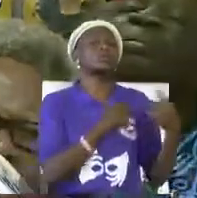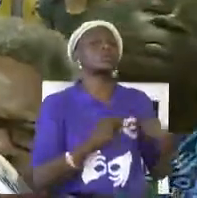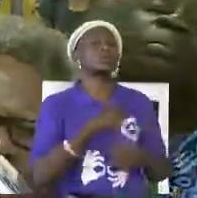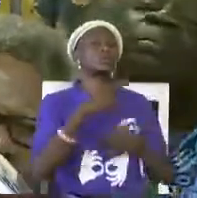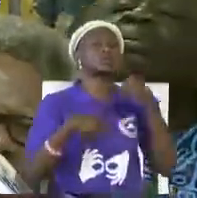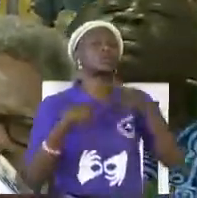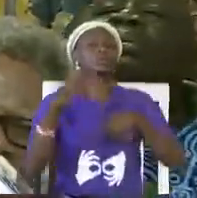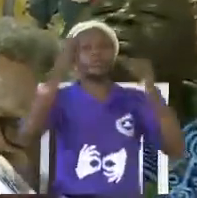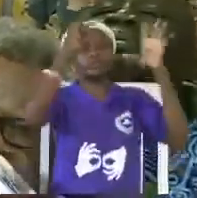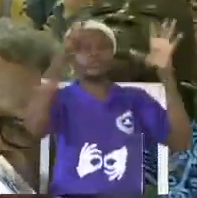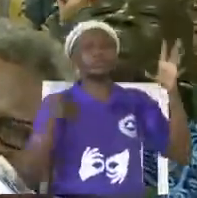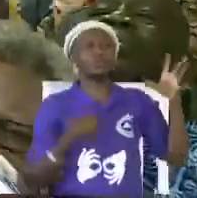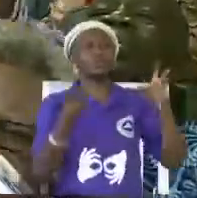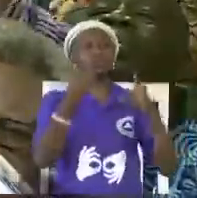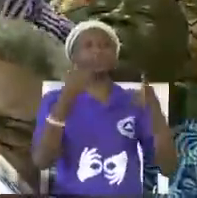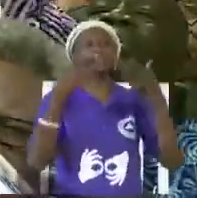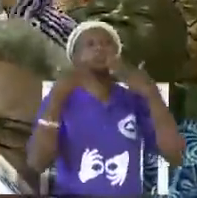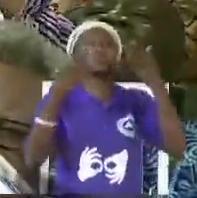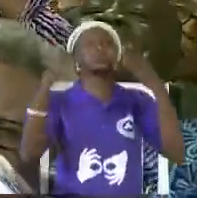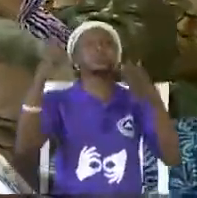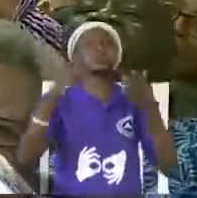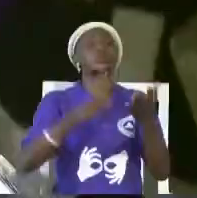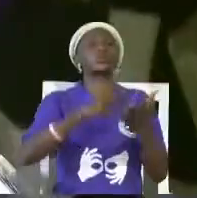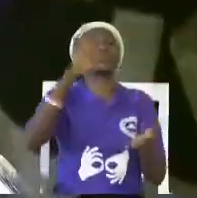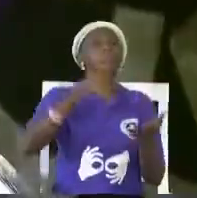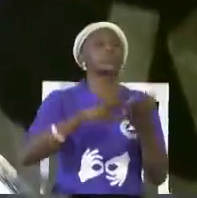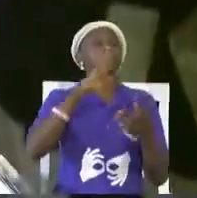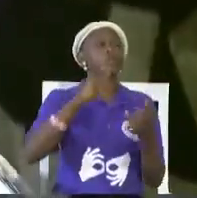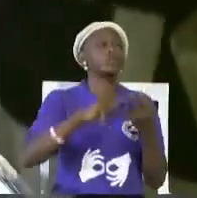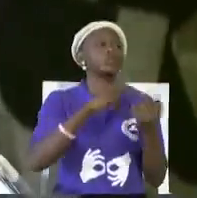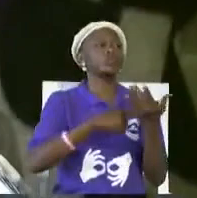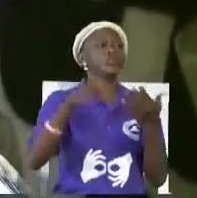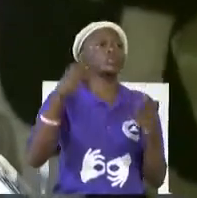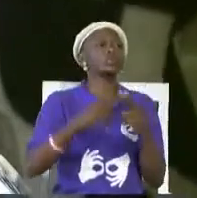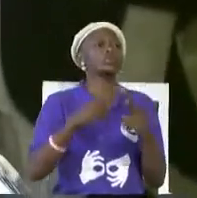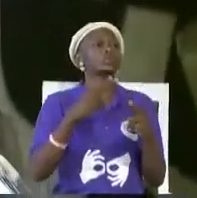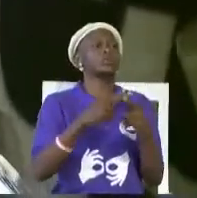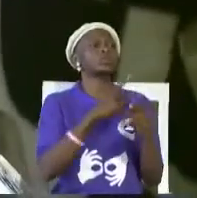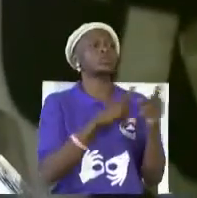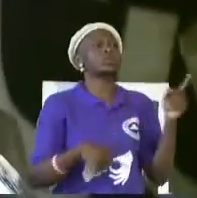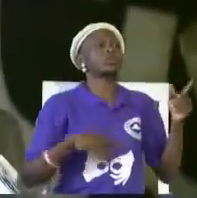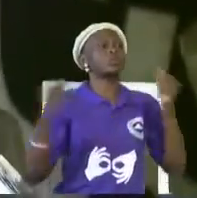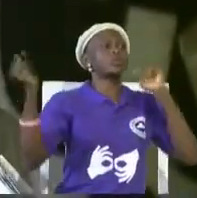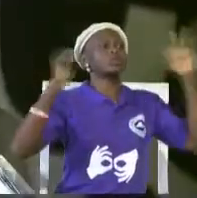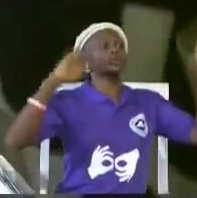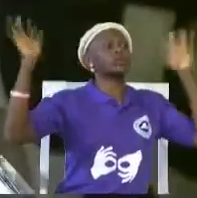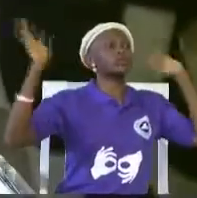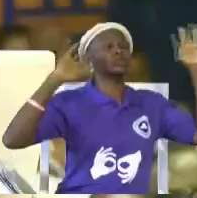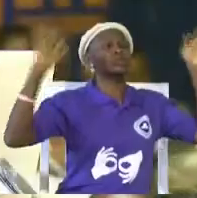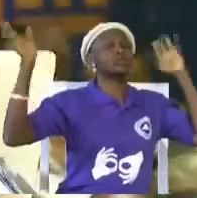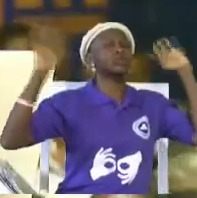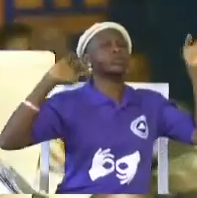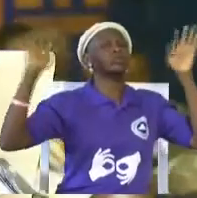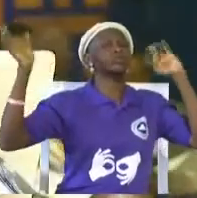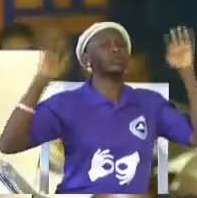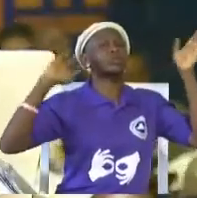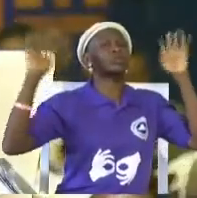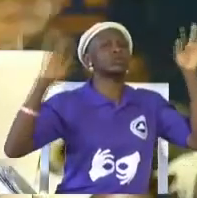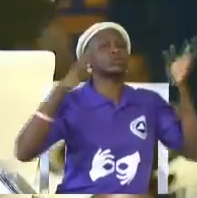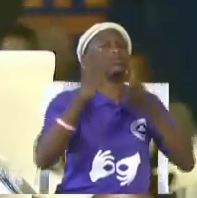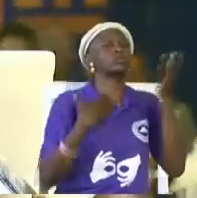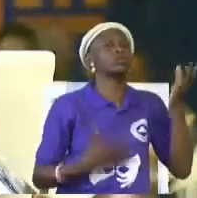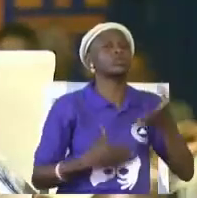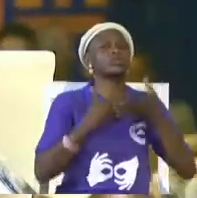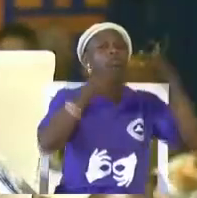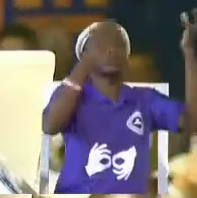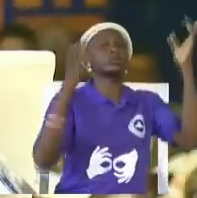rejoice. Father, we say thank you. Glory be to your holy name. Hallelujah. Somebody